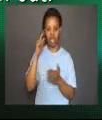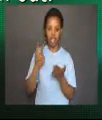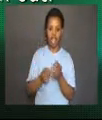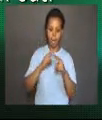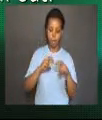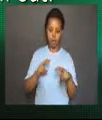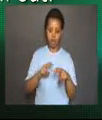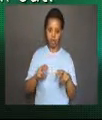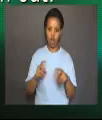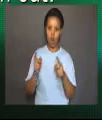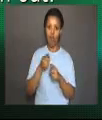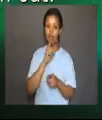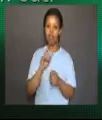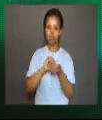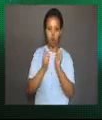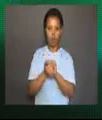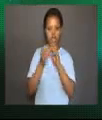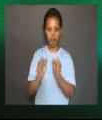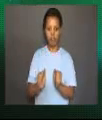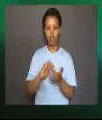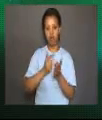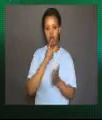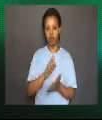experiment will turn out.